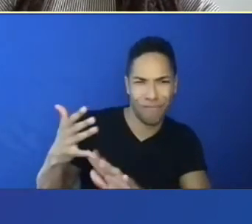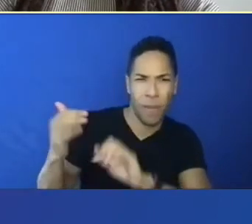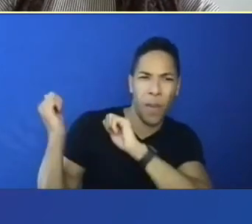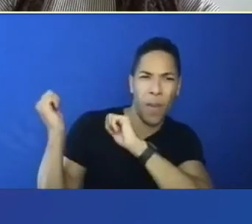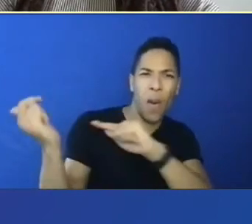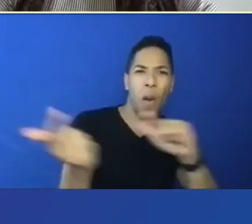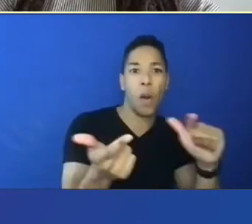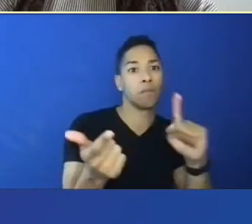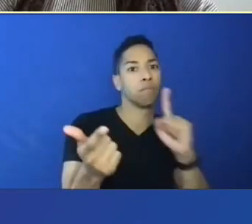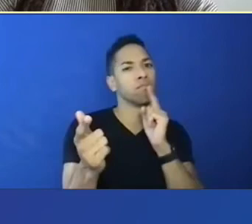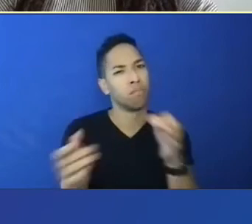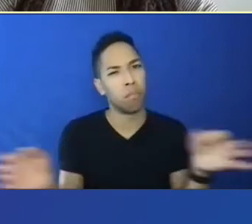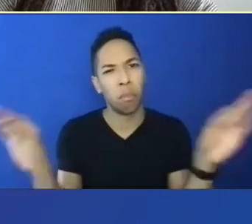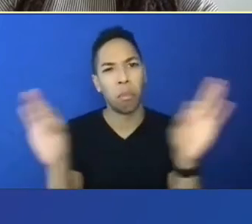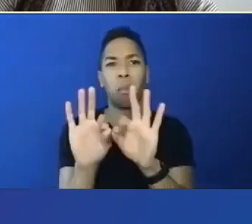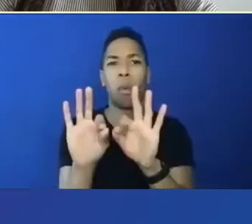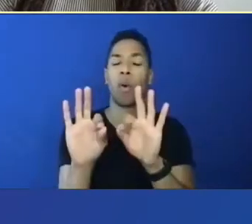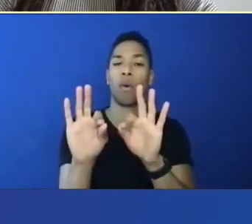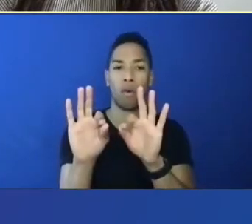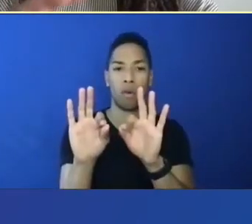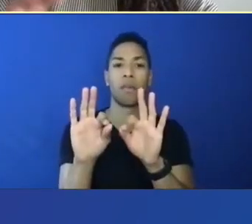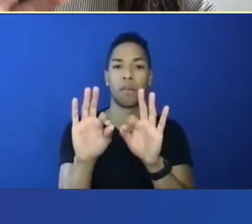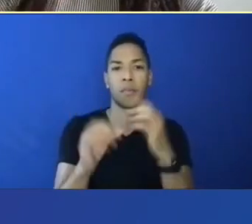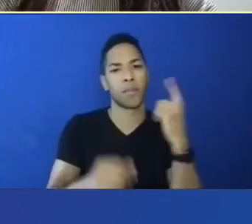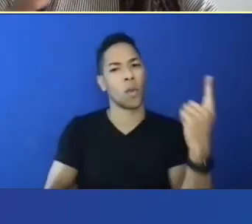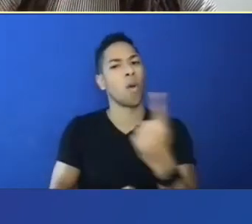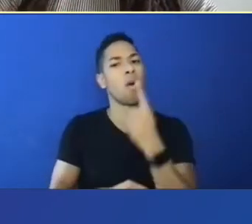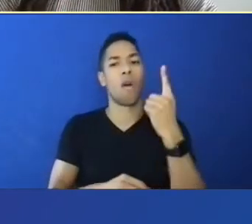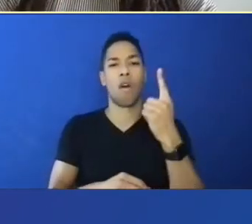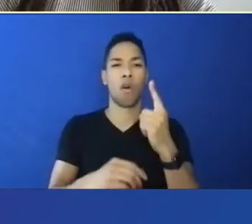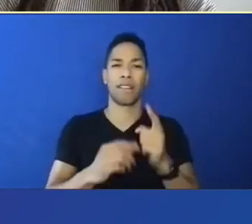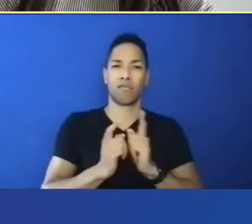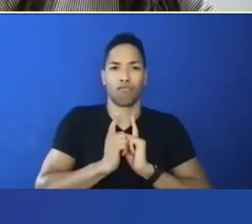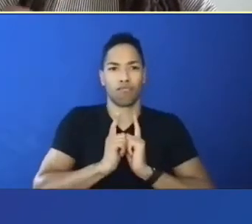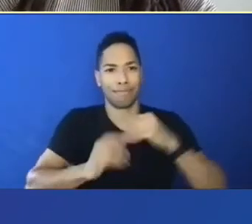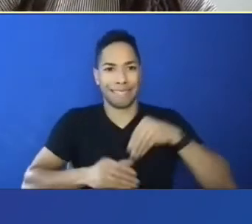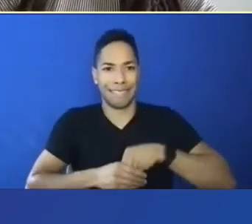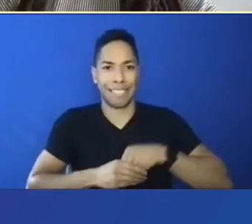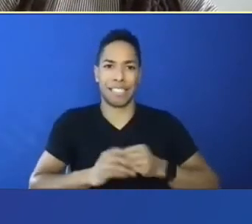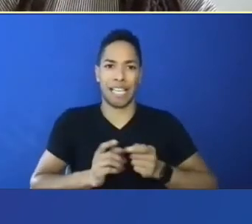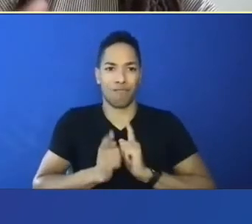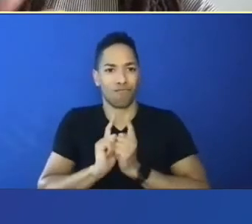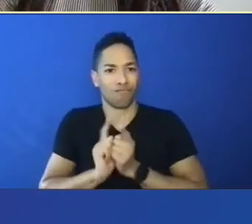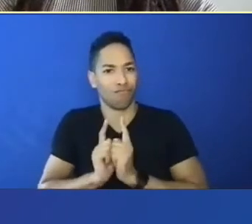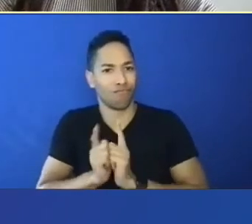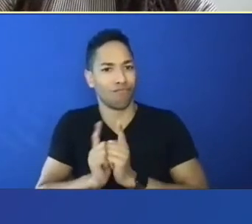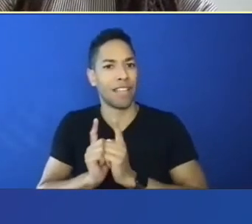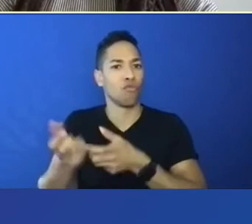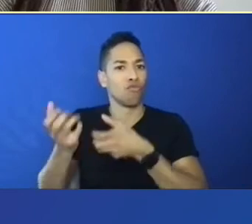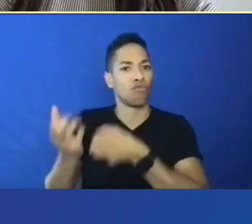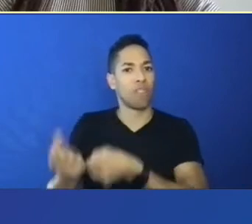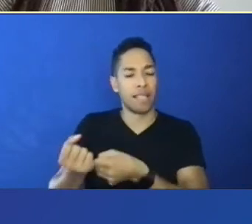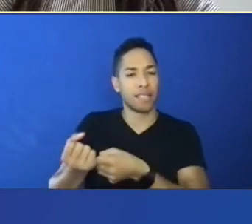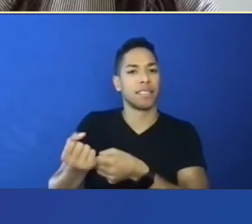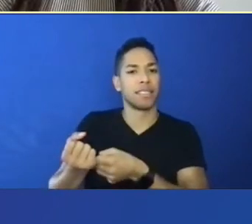is really important to, always be kind of recalibrating that trust and being open to